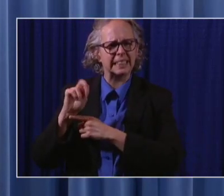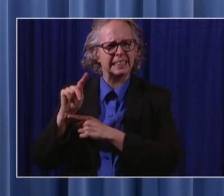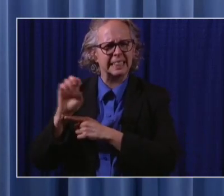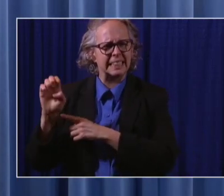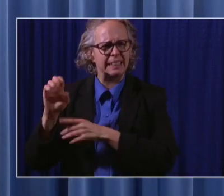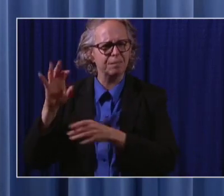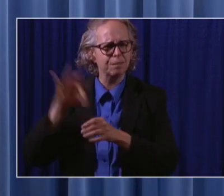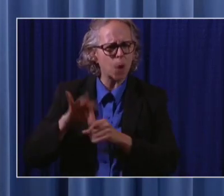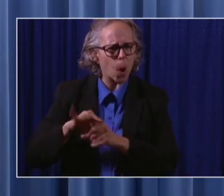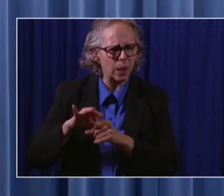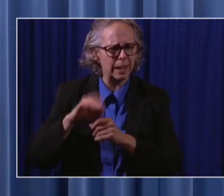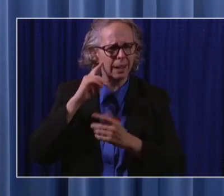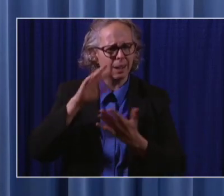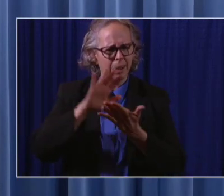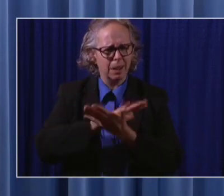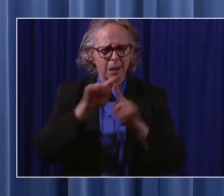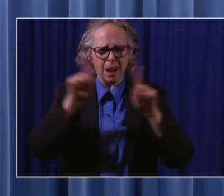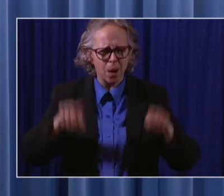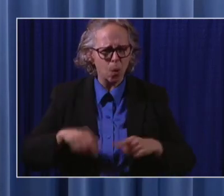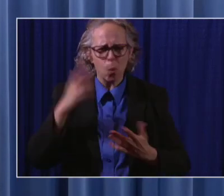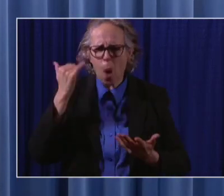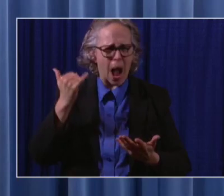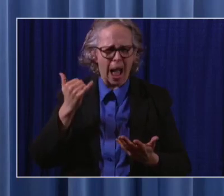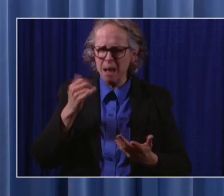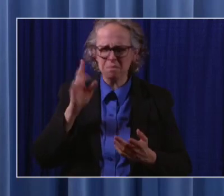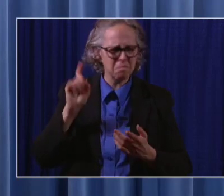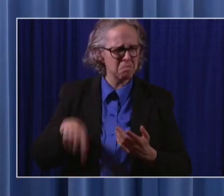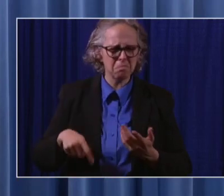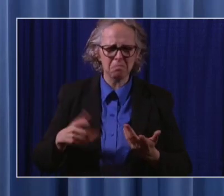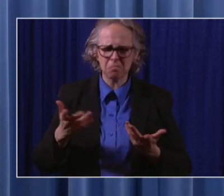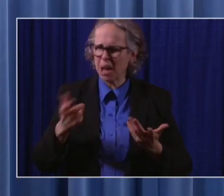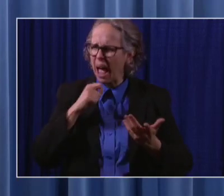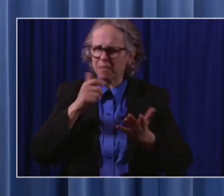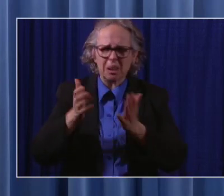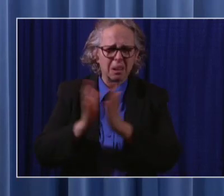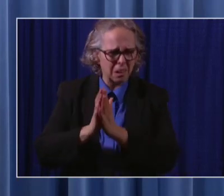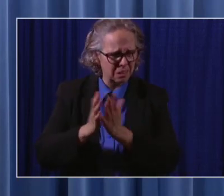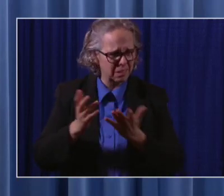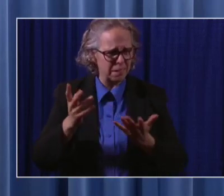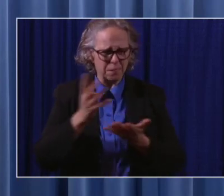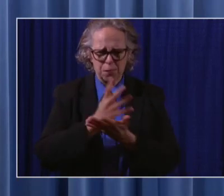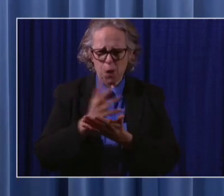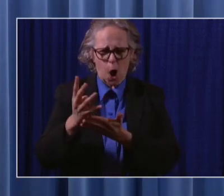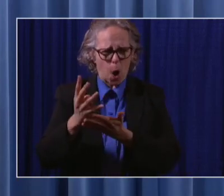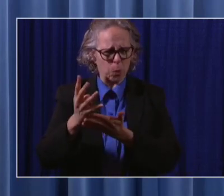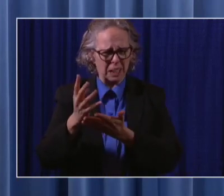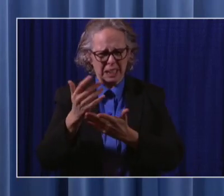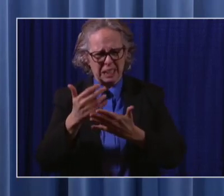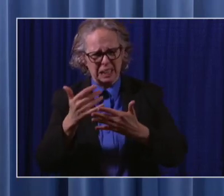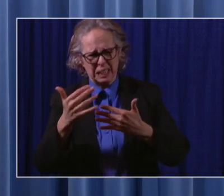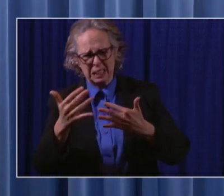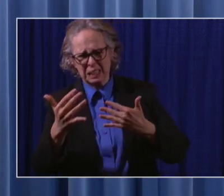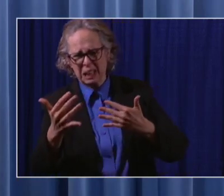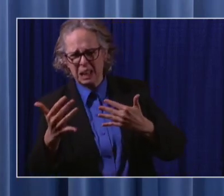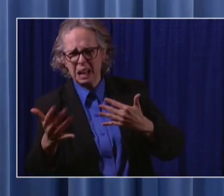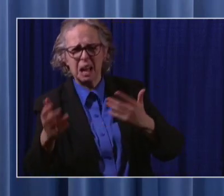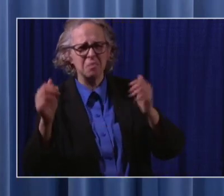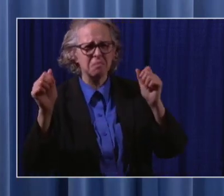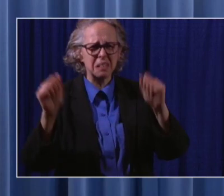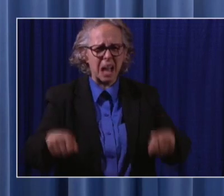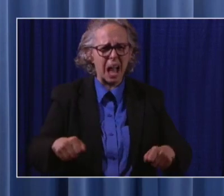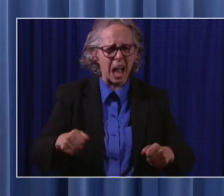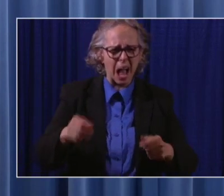We've got it for a 4-week period of time. We've got the opportunity during that period of time for people to go to the Board of Elections on certain days and cast their